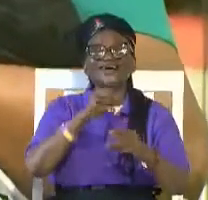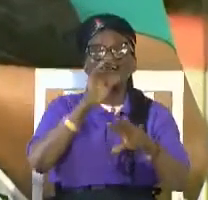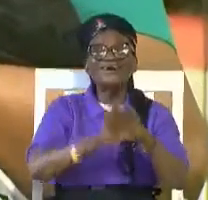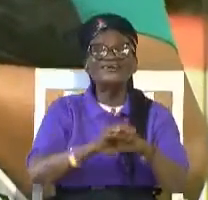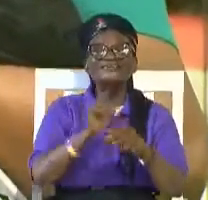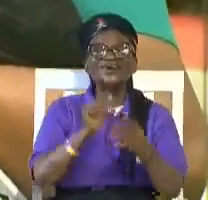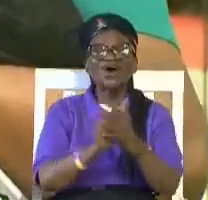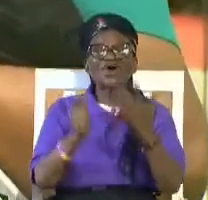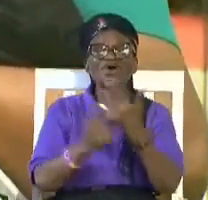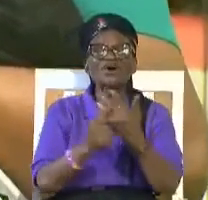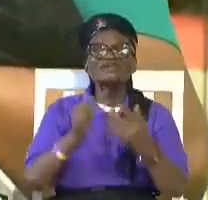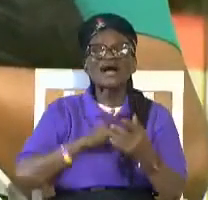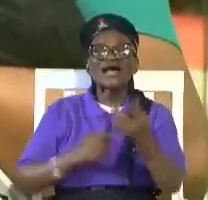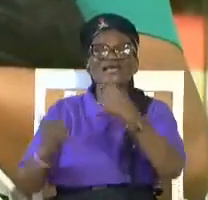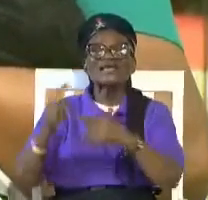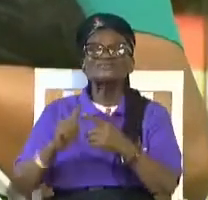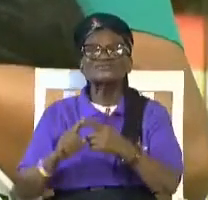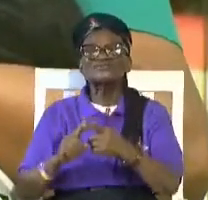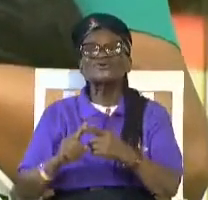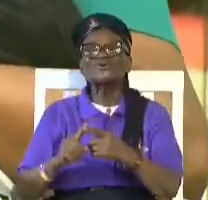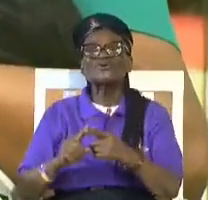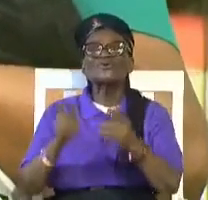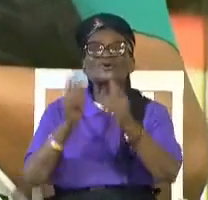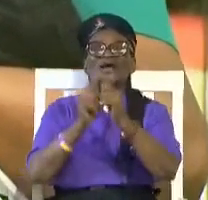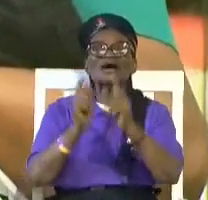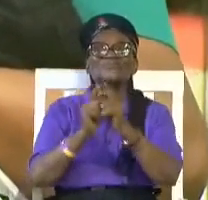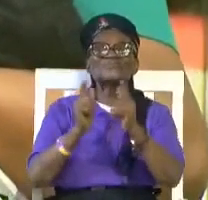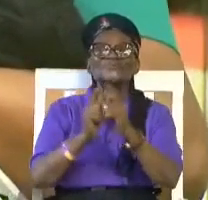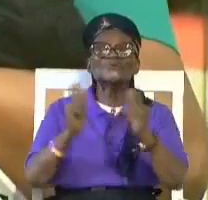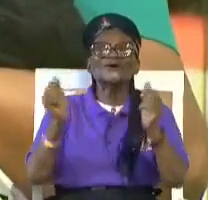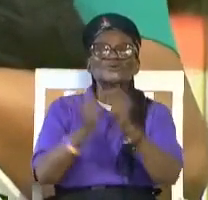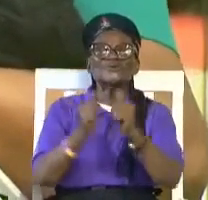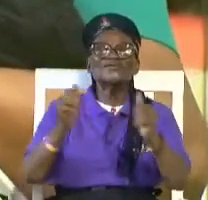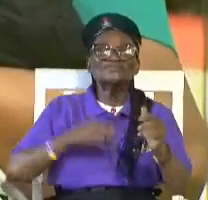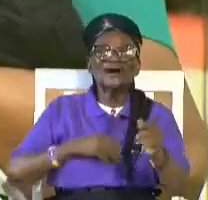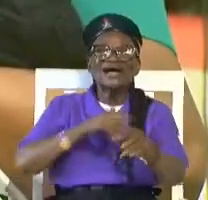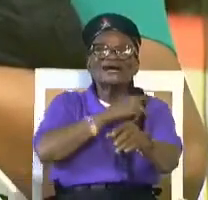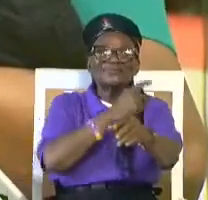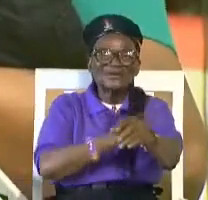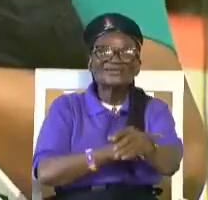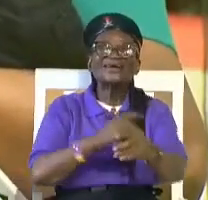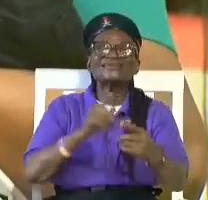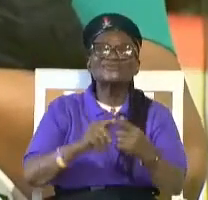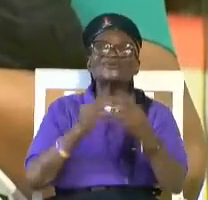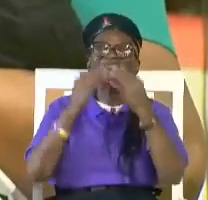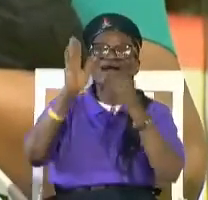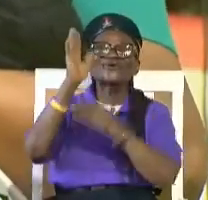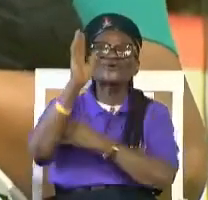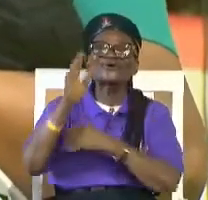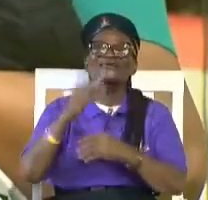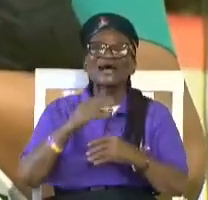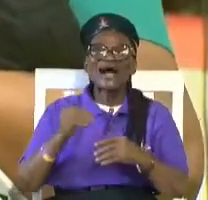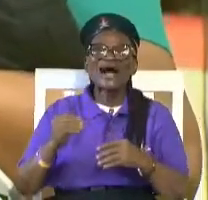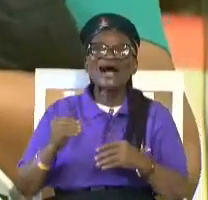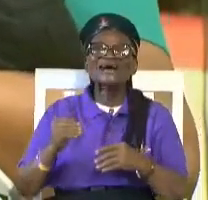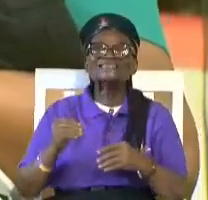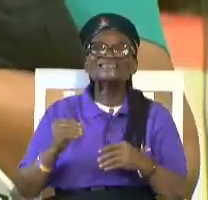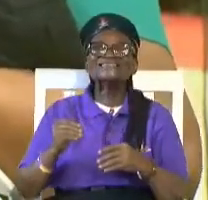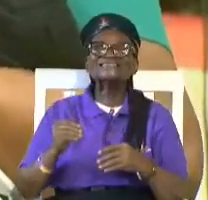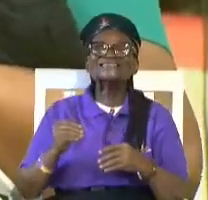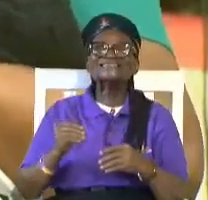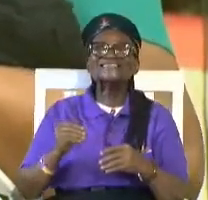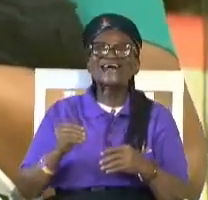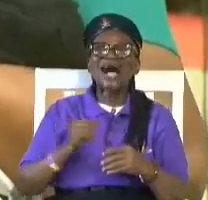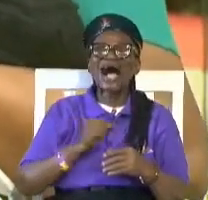I come to camp 2023 August with my pregnancy to thank God at this altar. Then went back home, I put to bed August